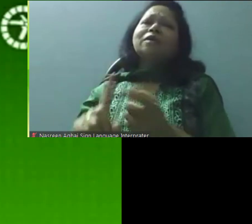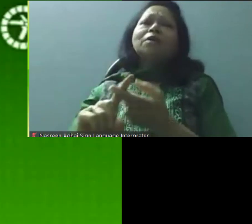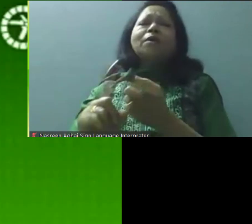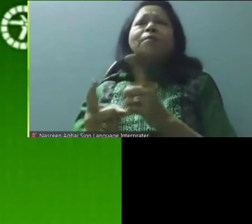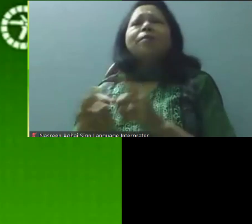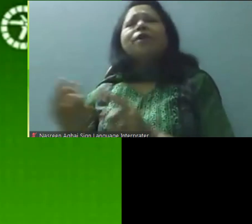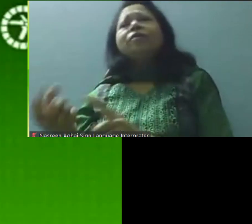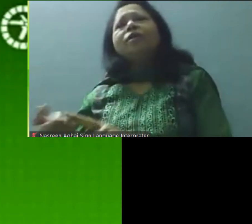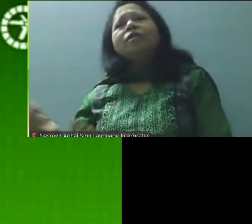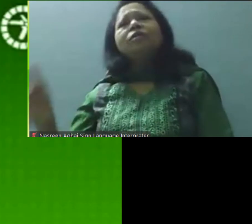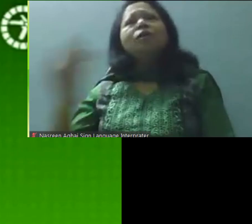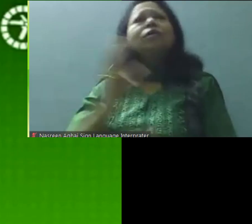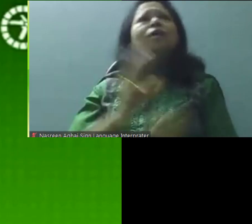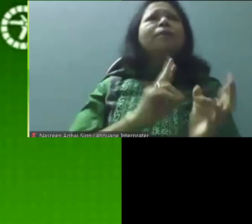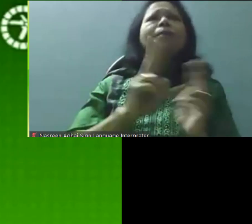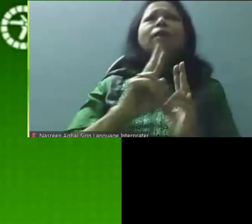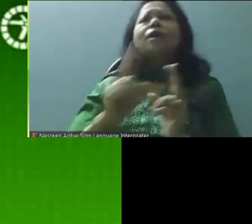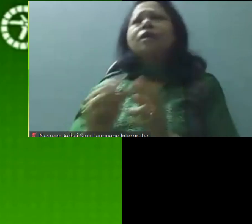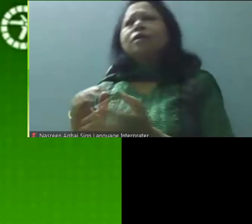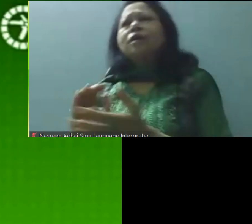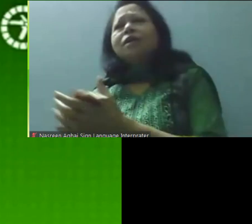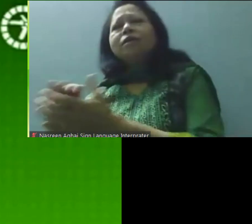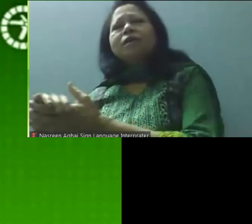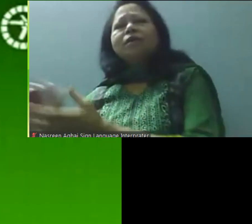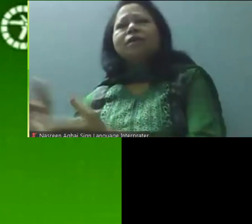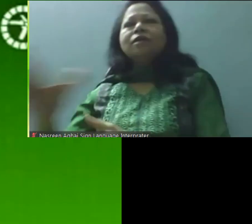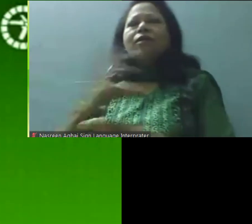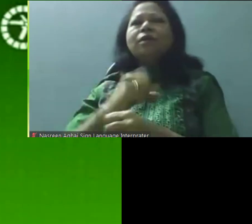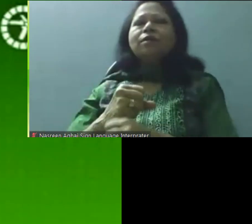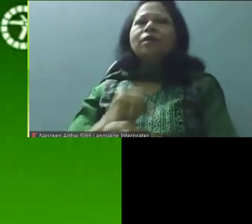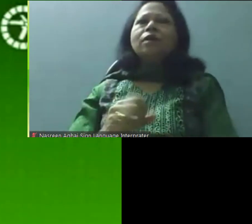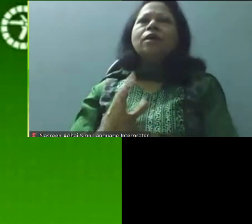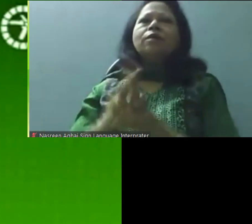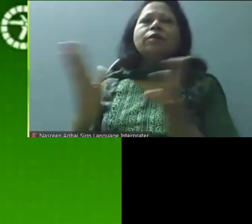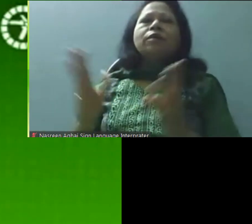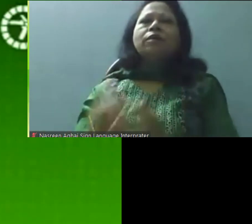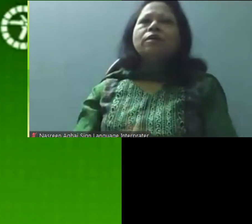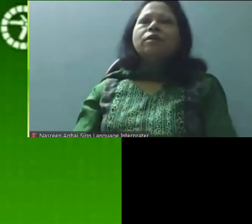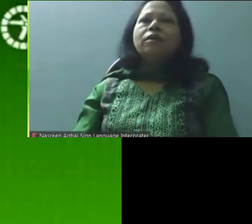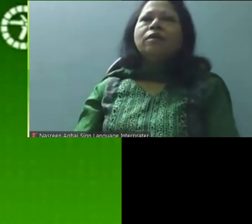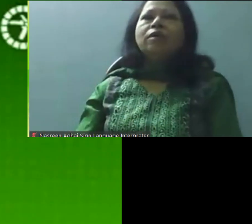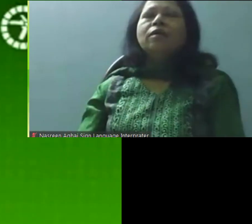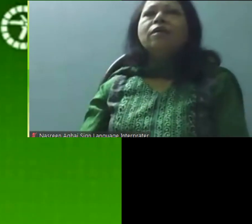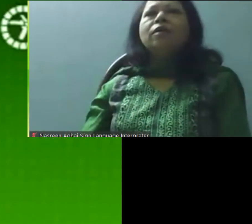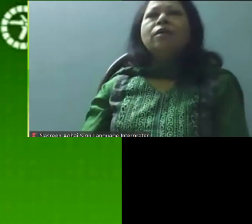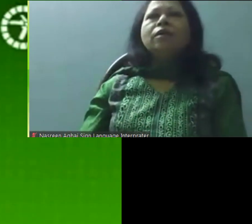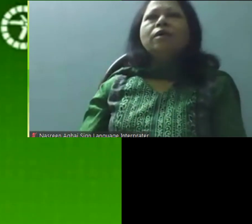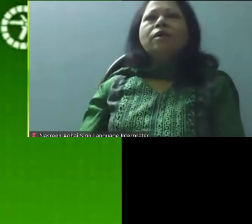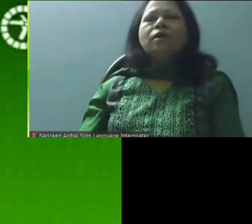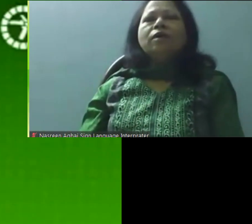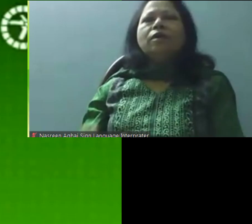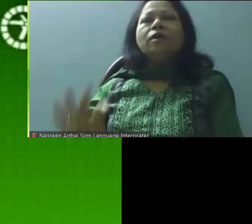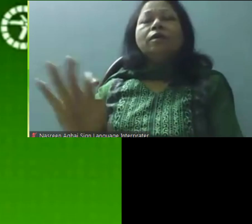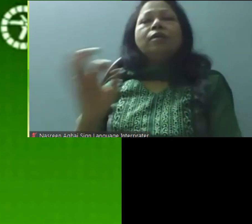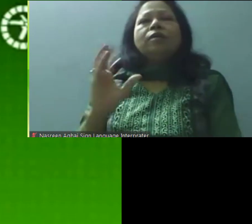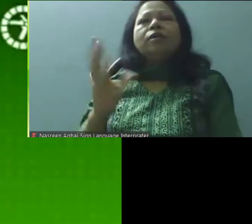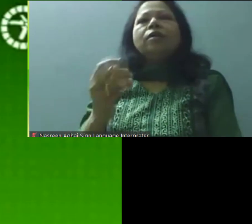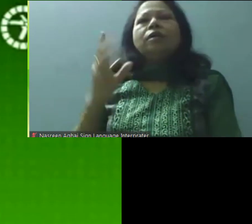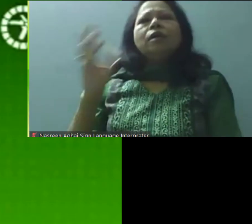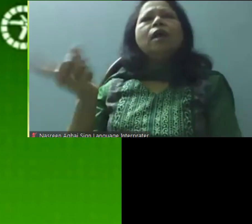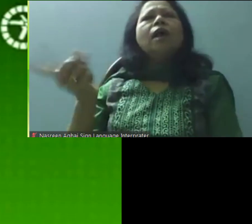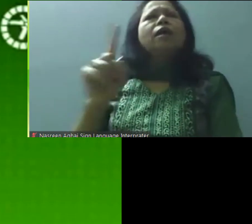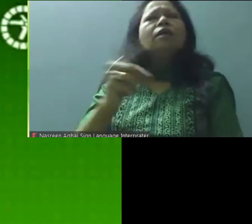people on this panel. And beyond your own specific work, were there